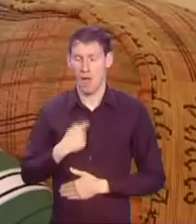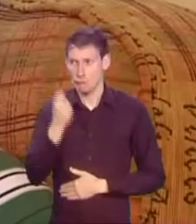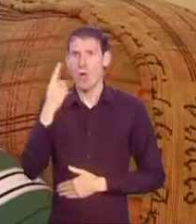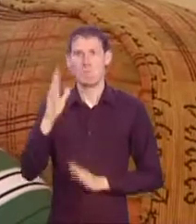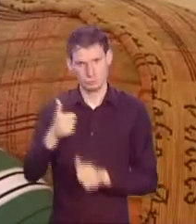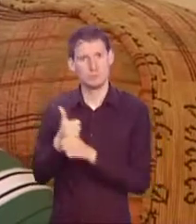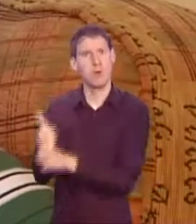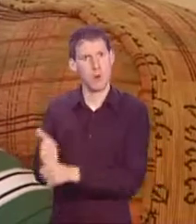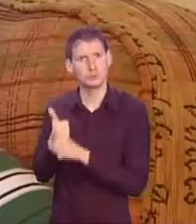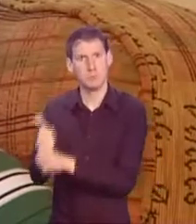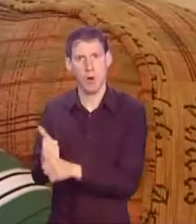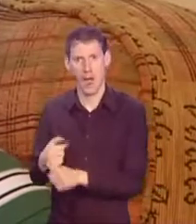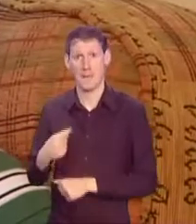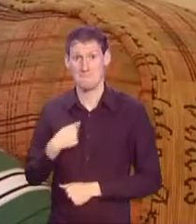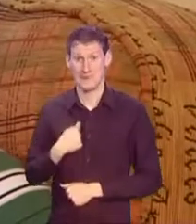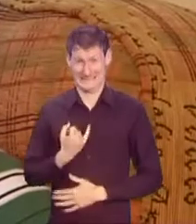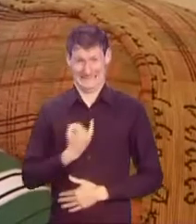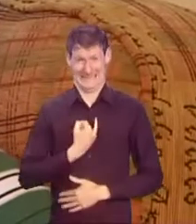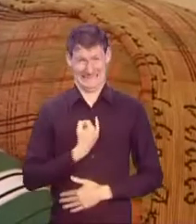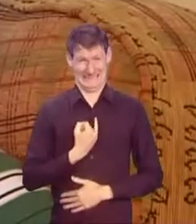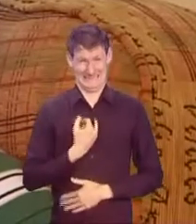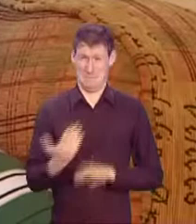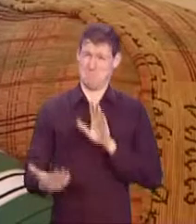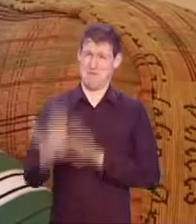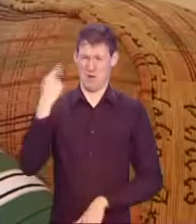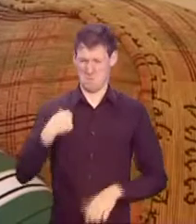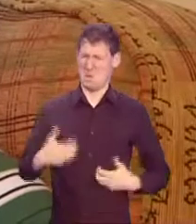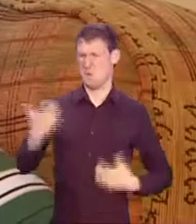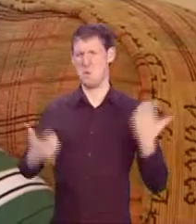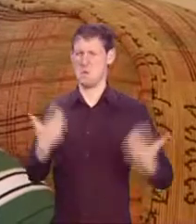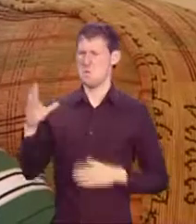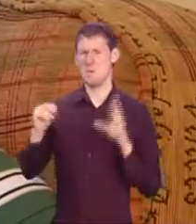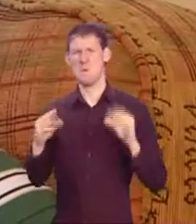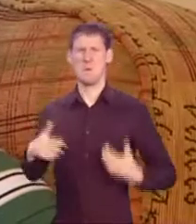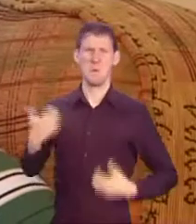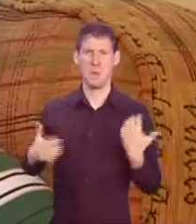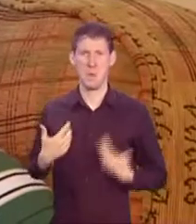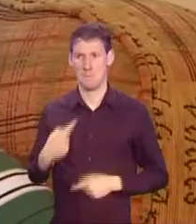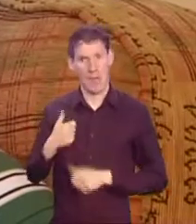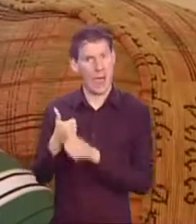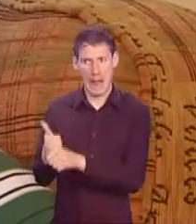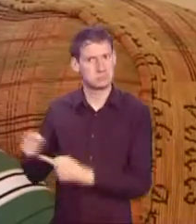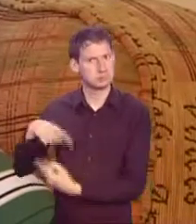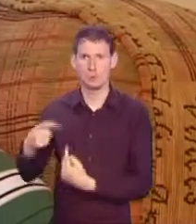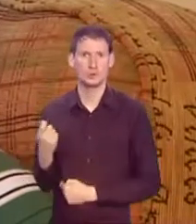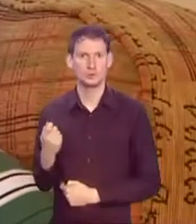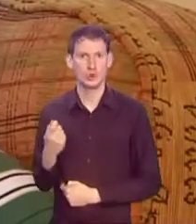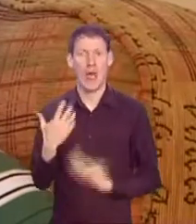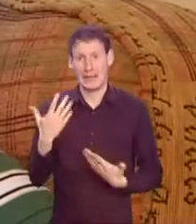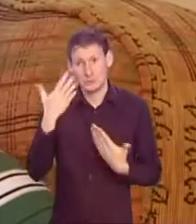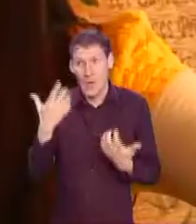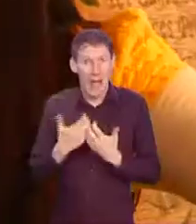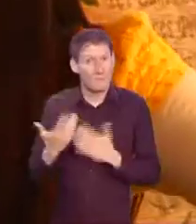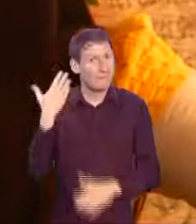notice. I must admit I felt guilty about how impatient I'd been. None of us had helped much, but we didn't know